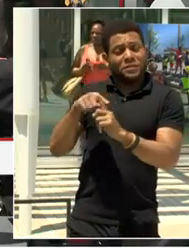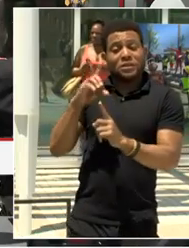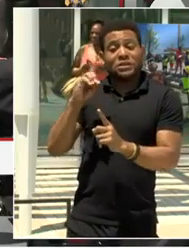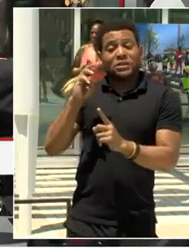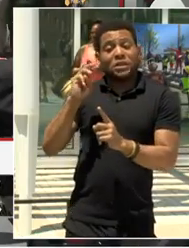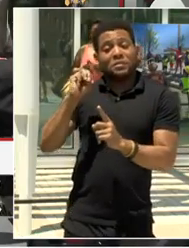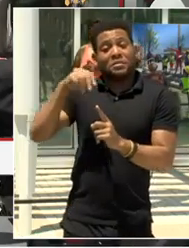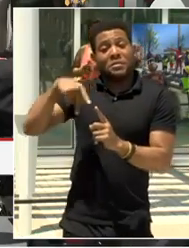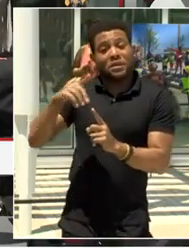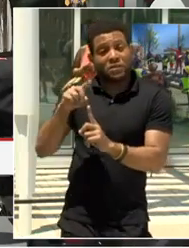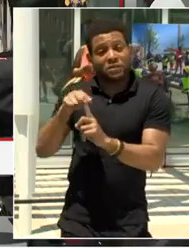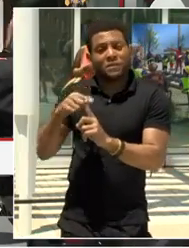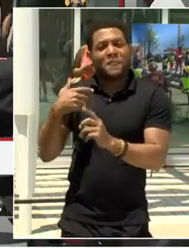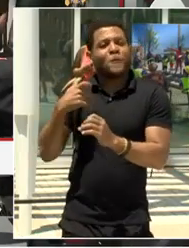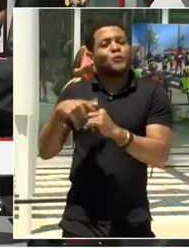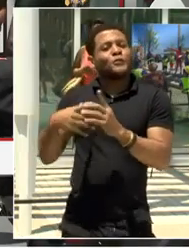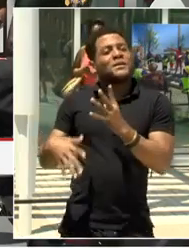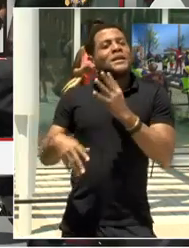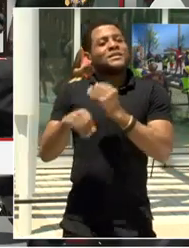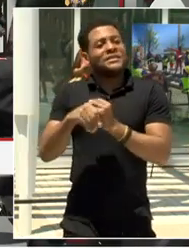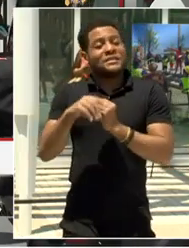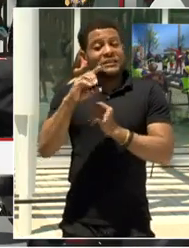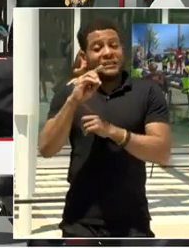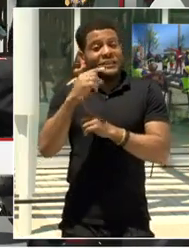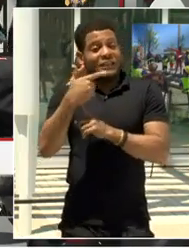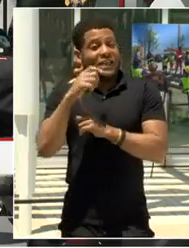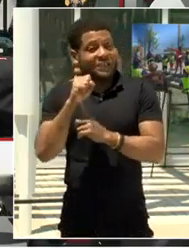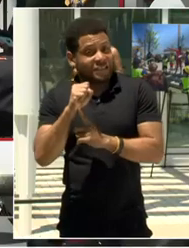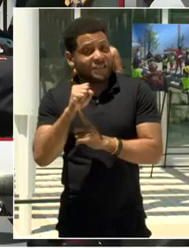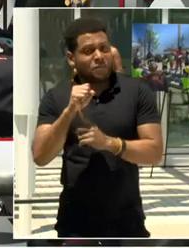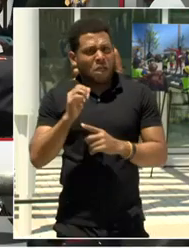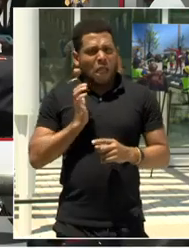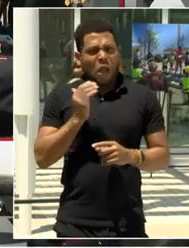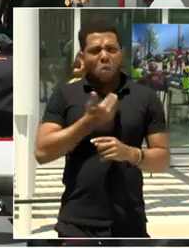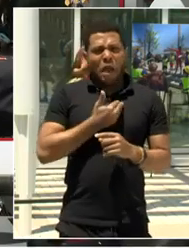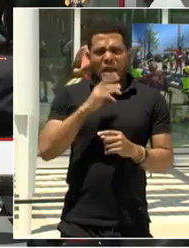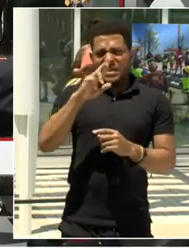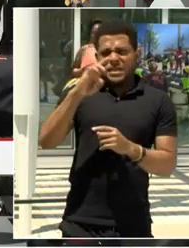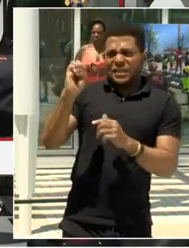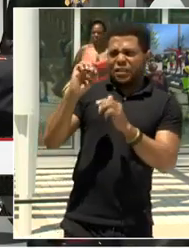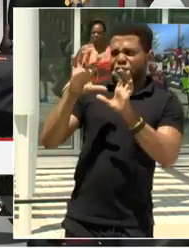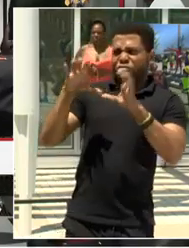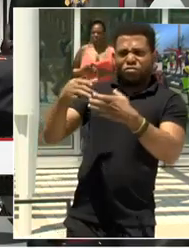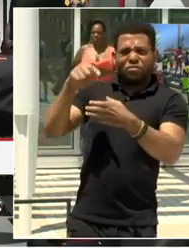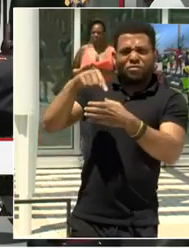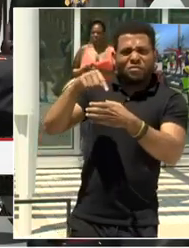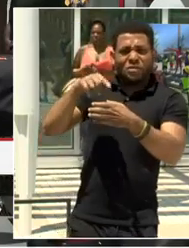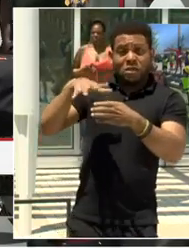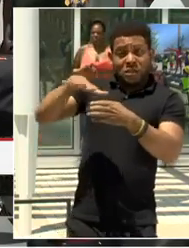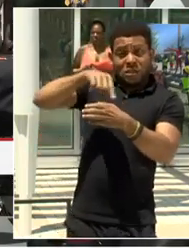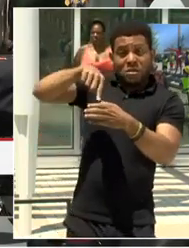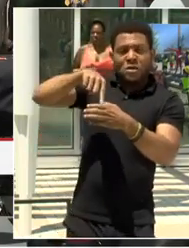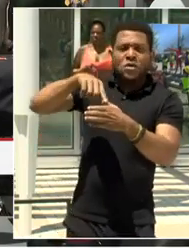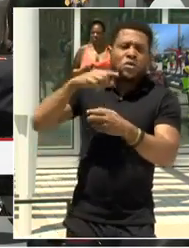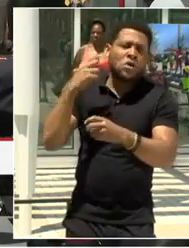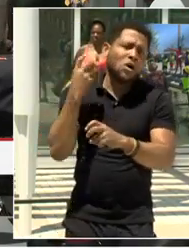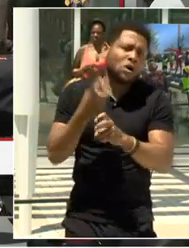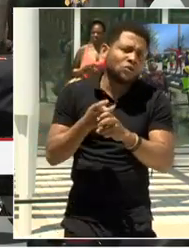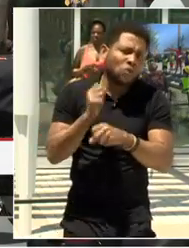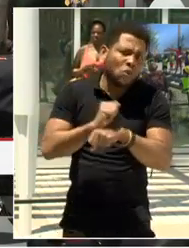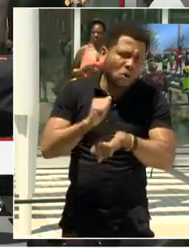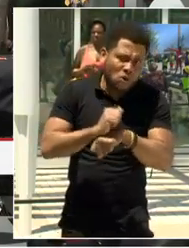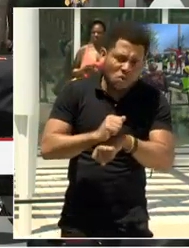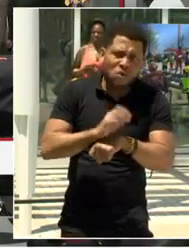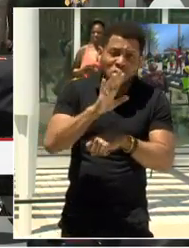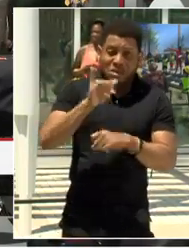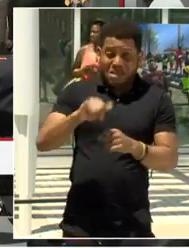General Services, which is the real estate arm of DC government, because this is not an easy project, but